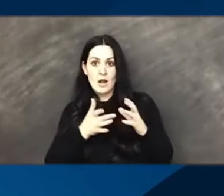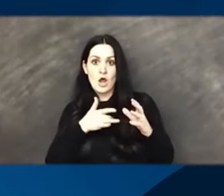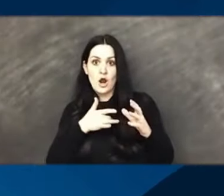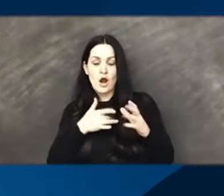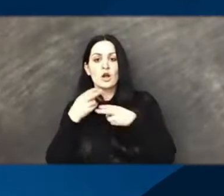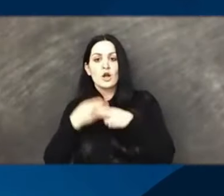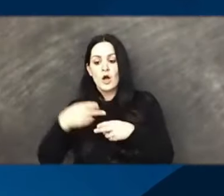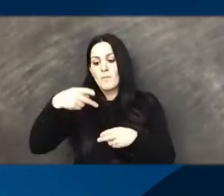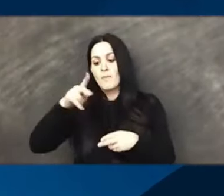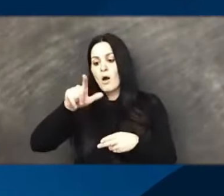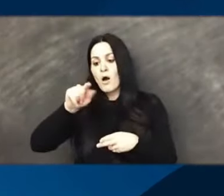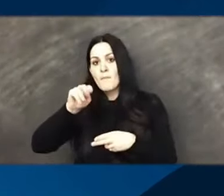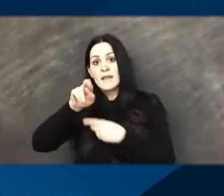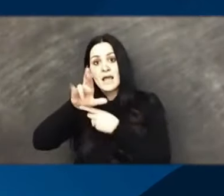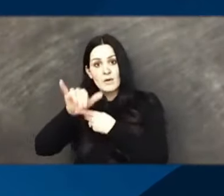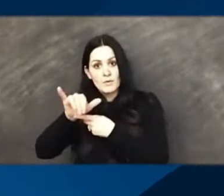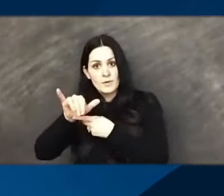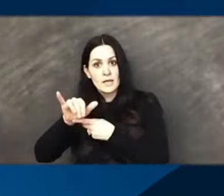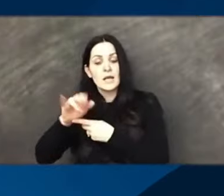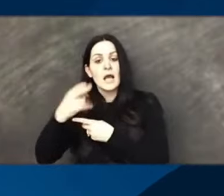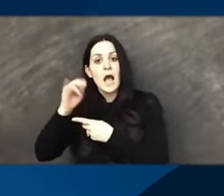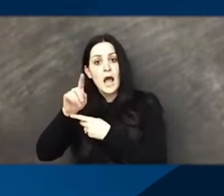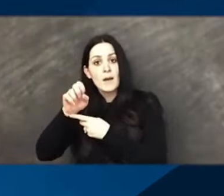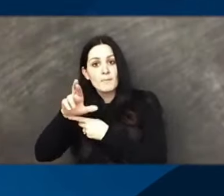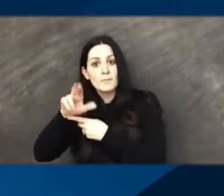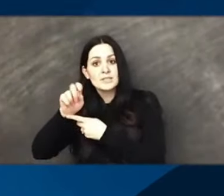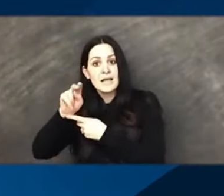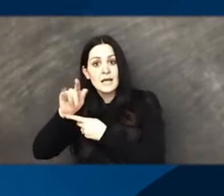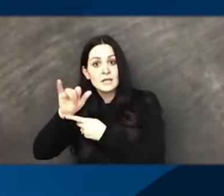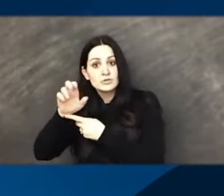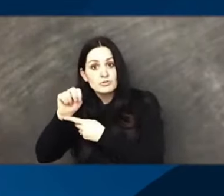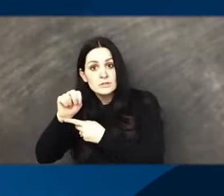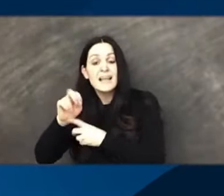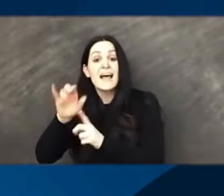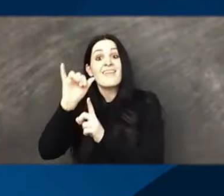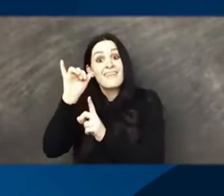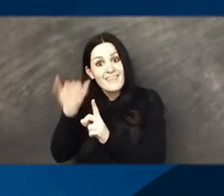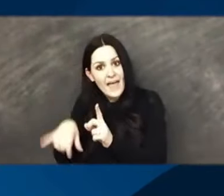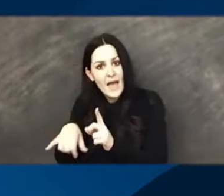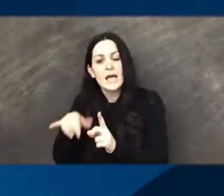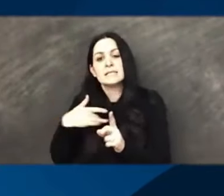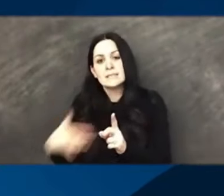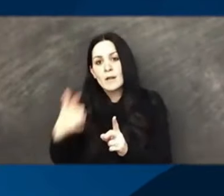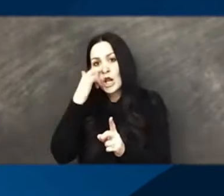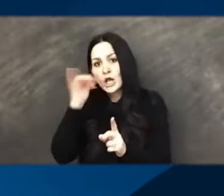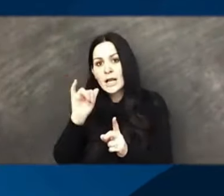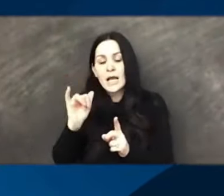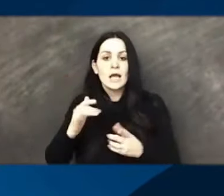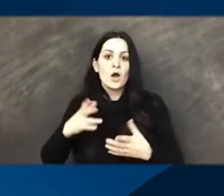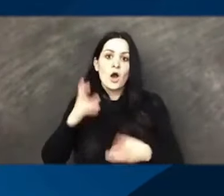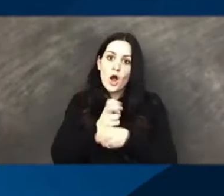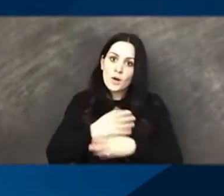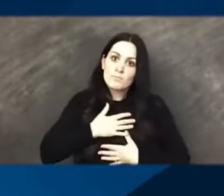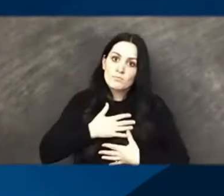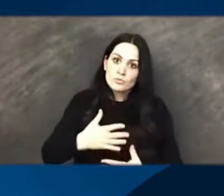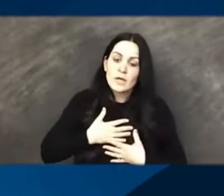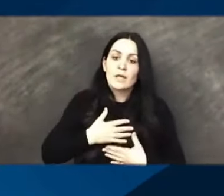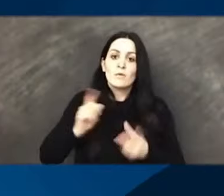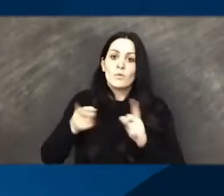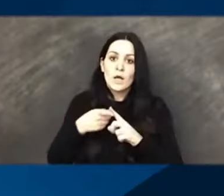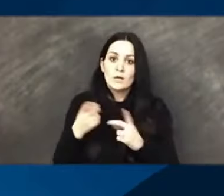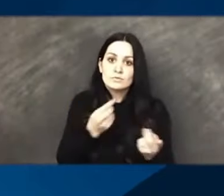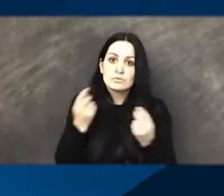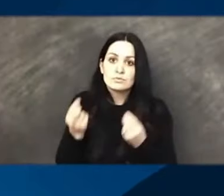hypertension. Many of those types of conditions present with shortness of breath with exertion and easy